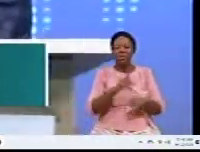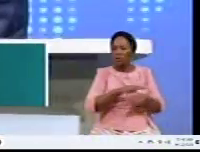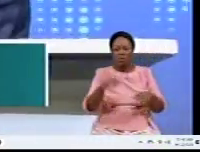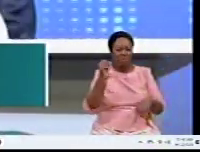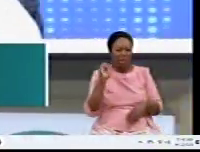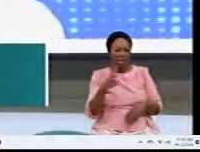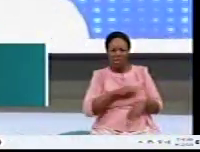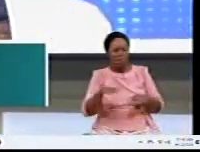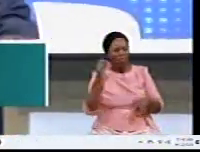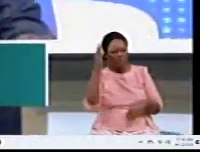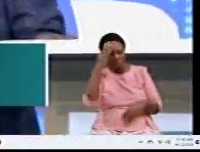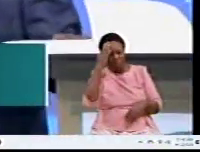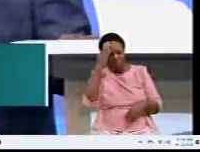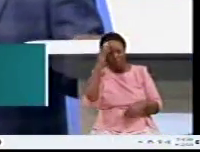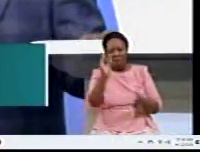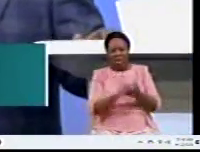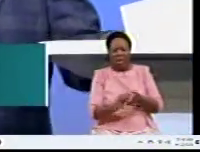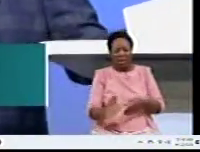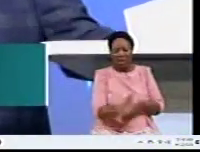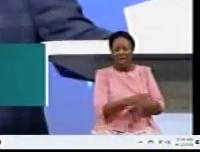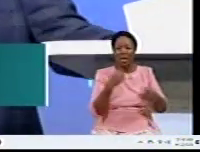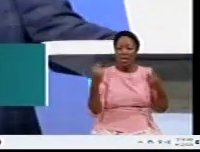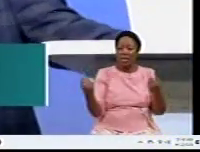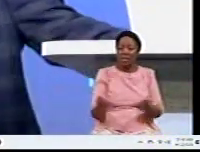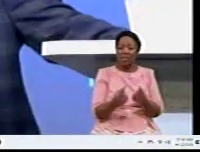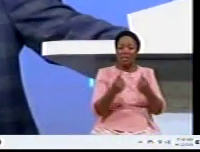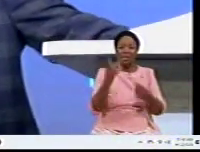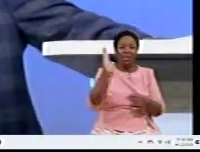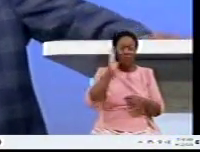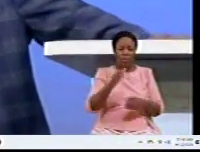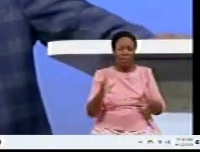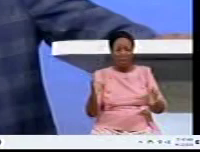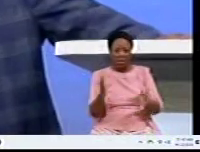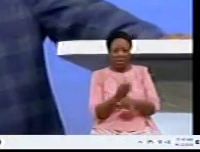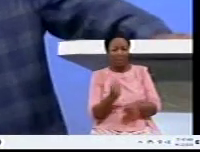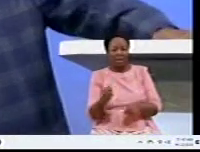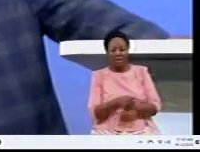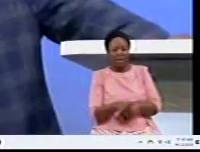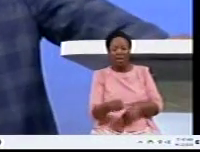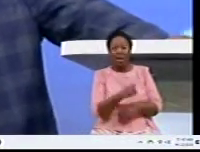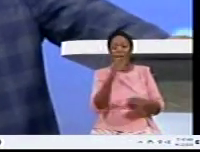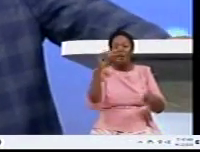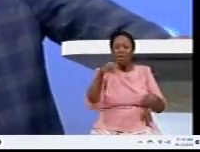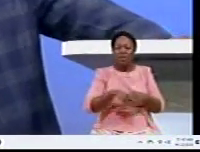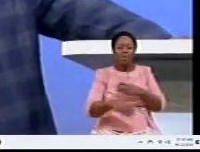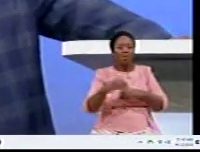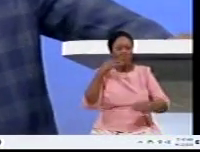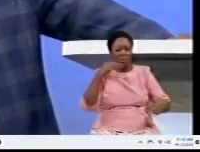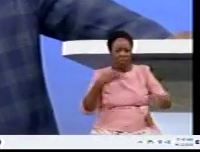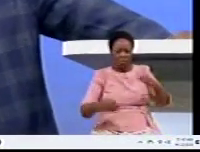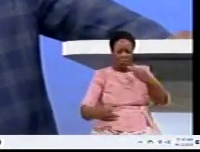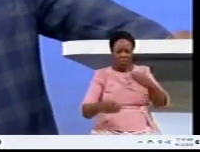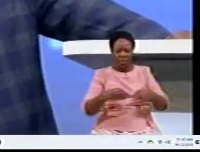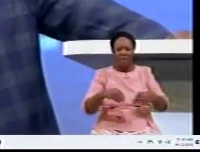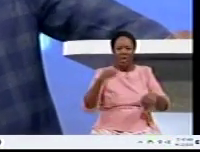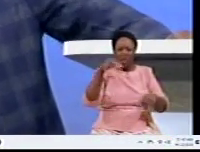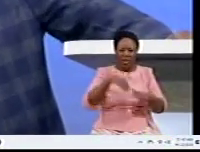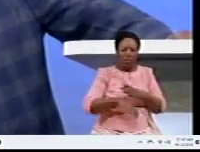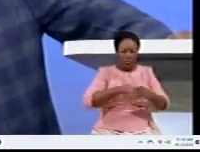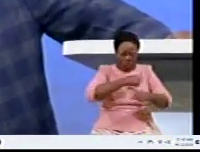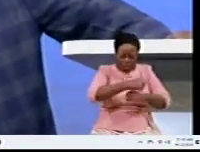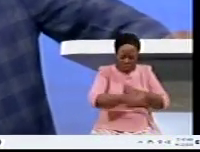know that their sin will drag them into judgment, into